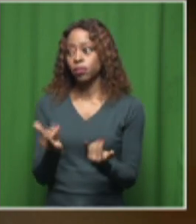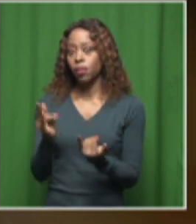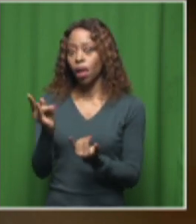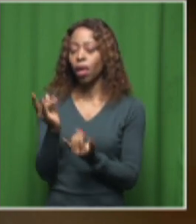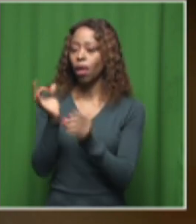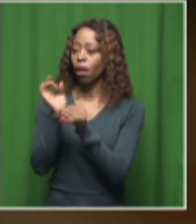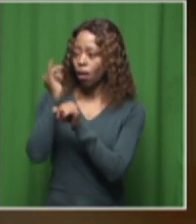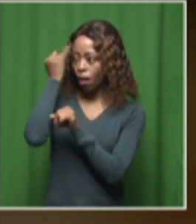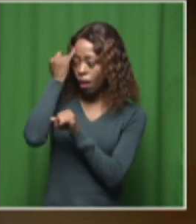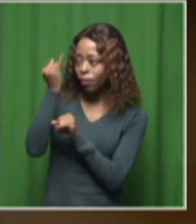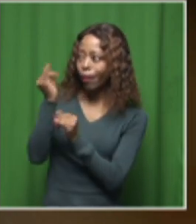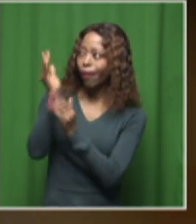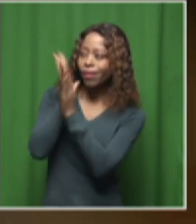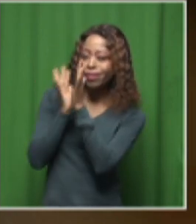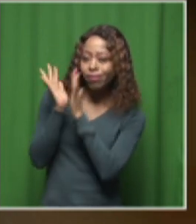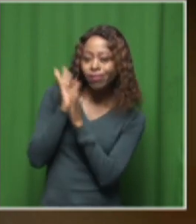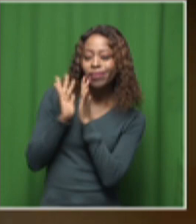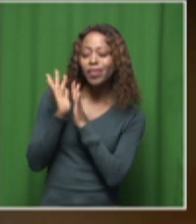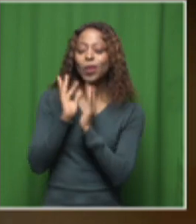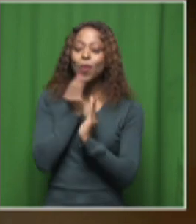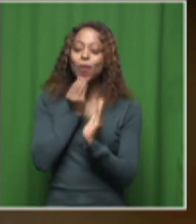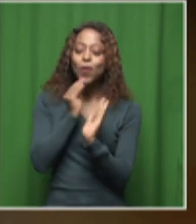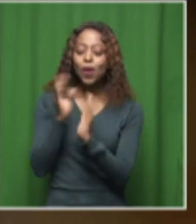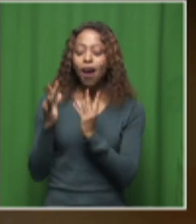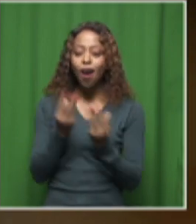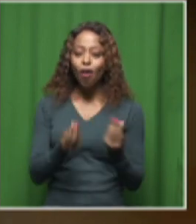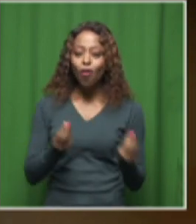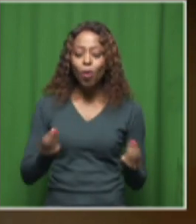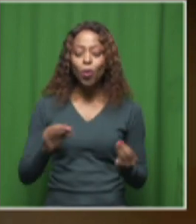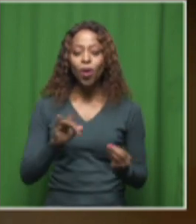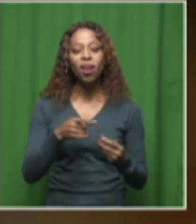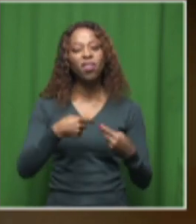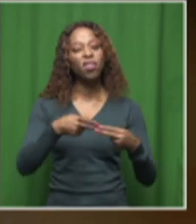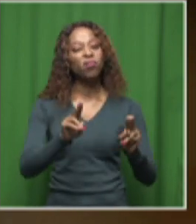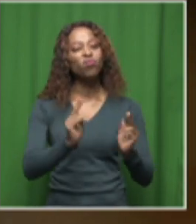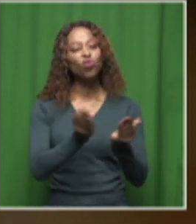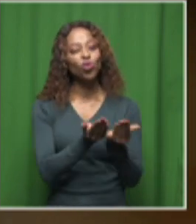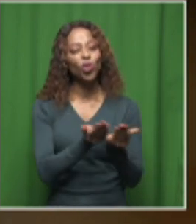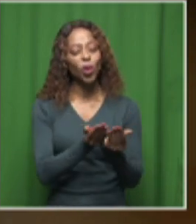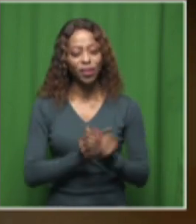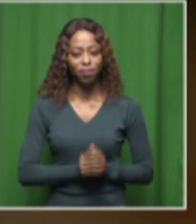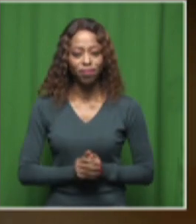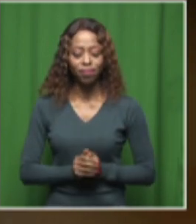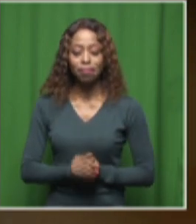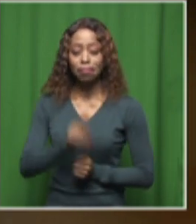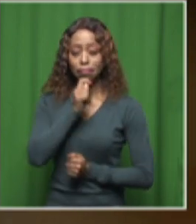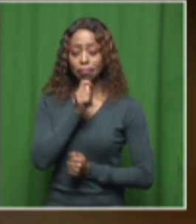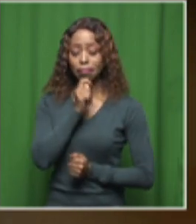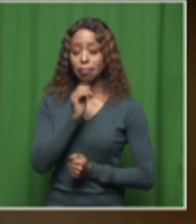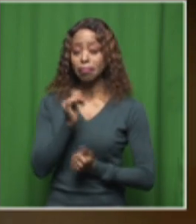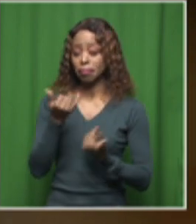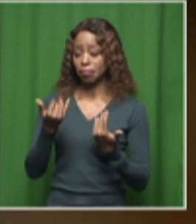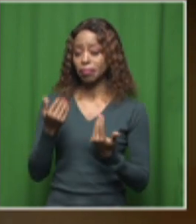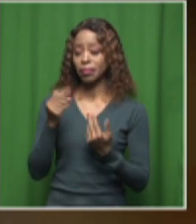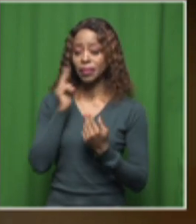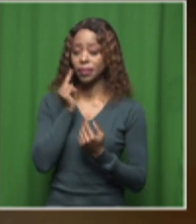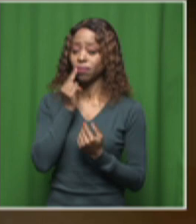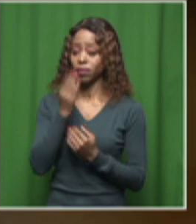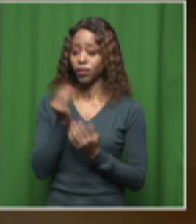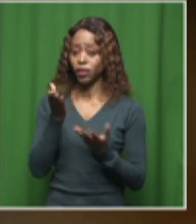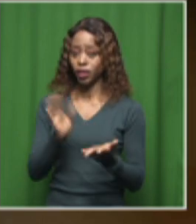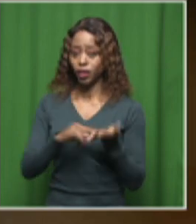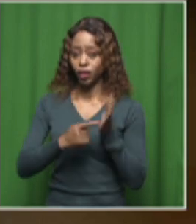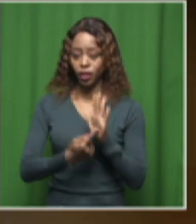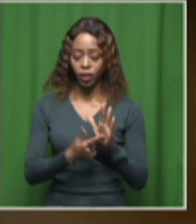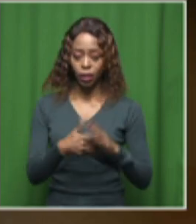few ideas of lunchbox recipes. Very good morning to you, Rea. Thanks for joining us. Welcome. Good morning, good morning. Good to have you on the show this morning. Thank you, likewise.